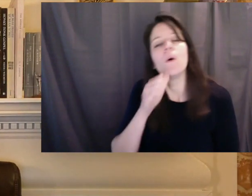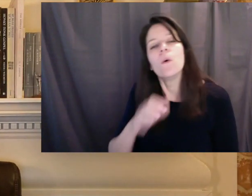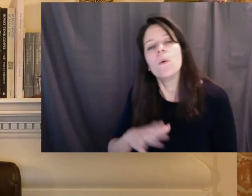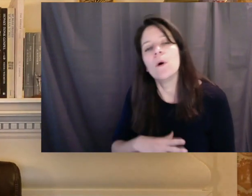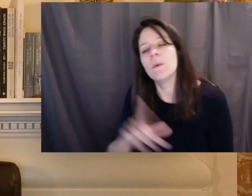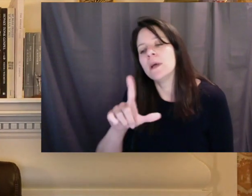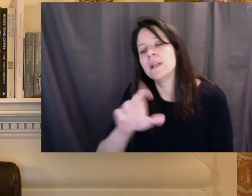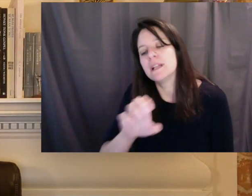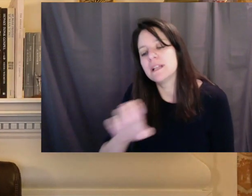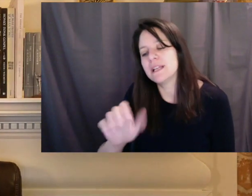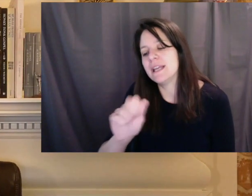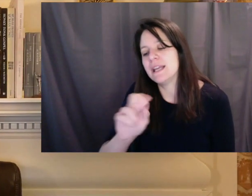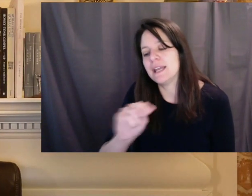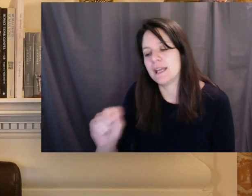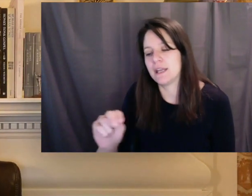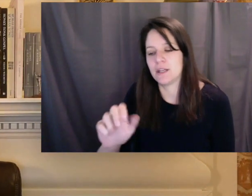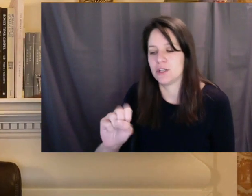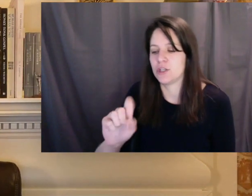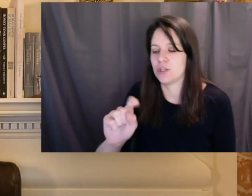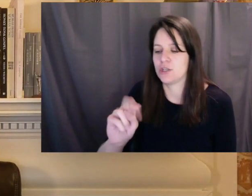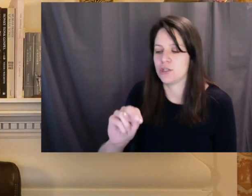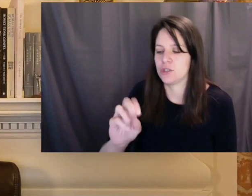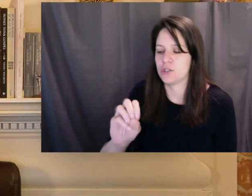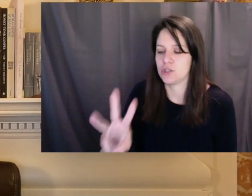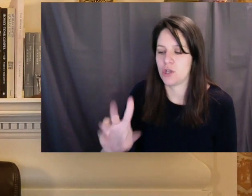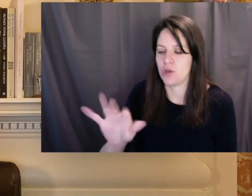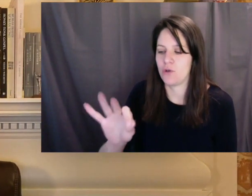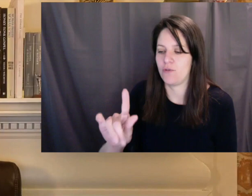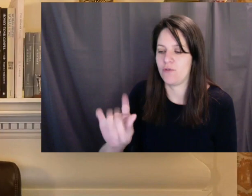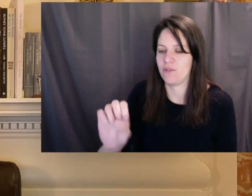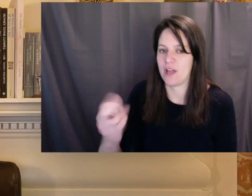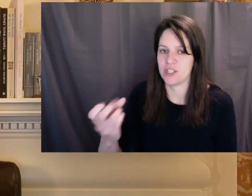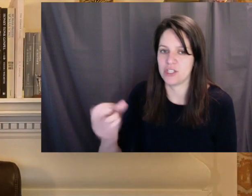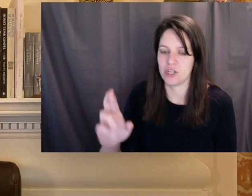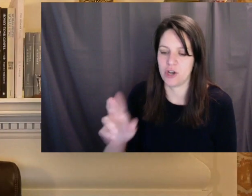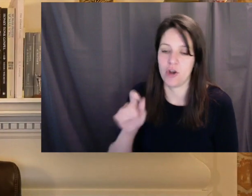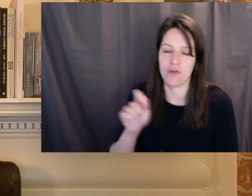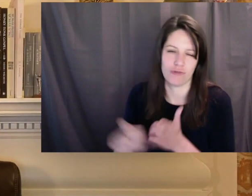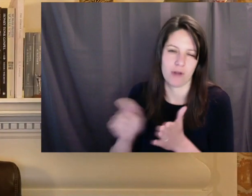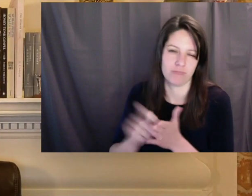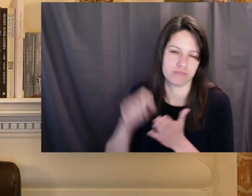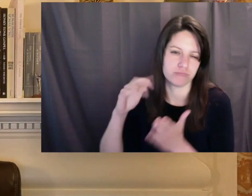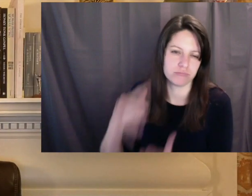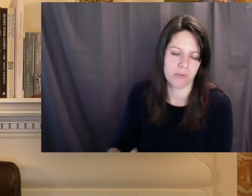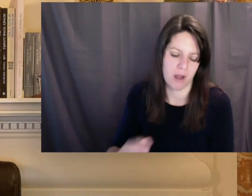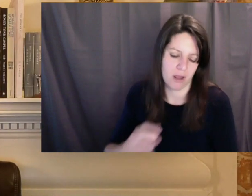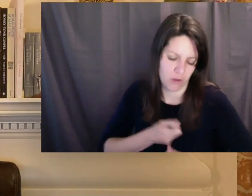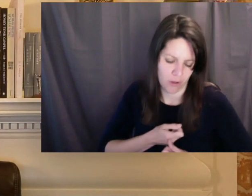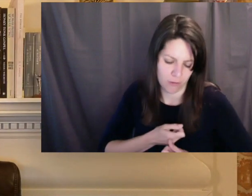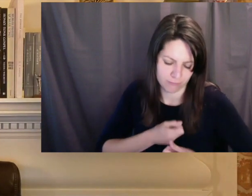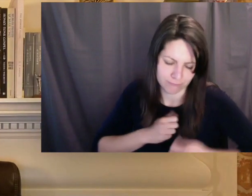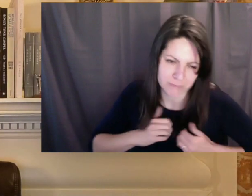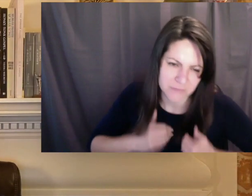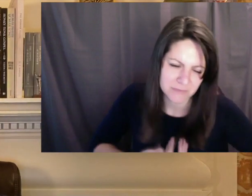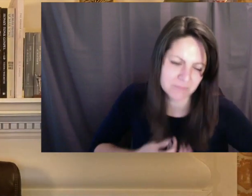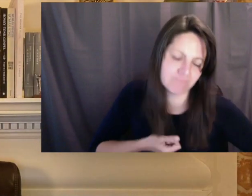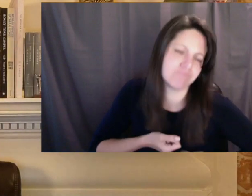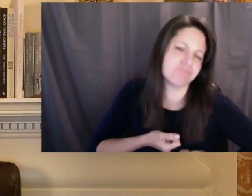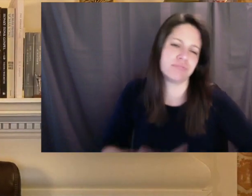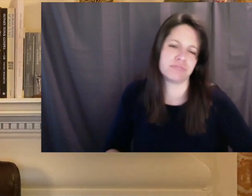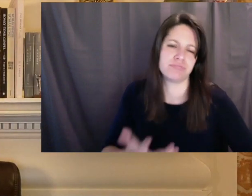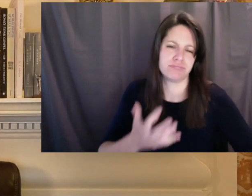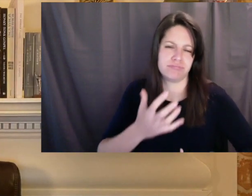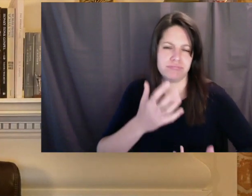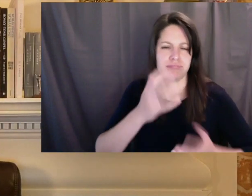this. Leanne Snow Flesher wrote about the role of lamentation and racial justice and healing. And she talks about how in